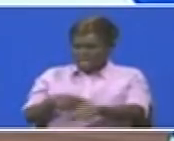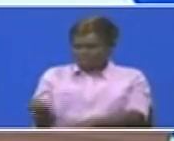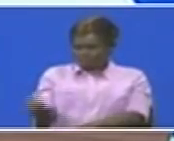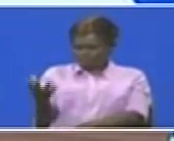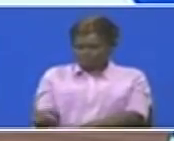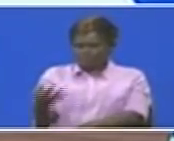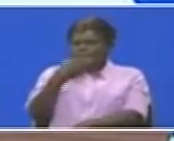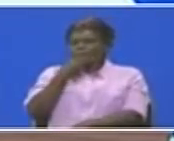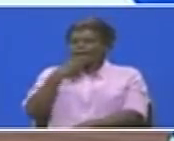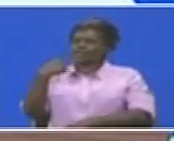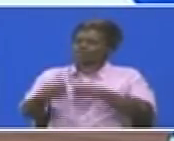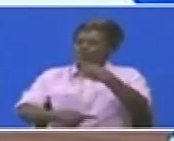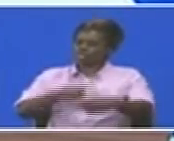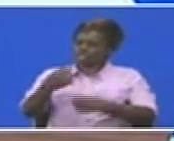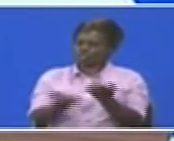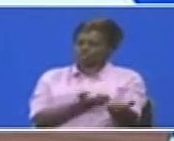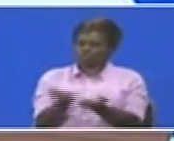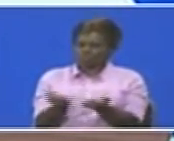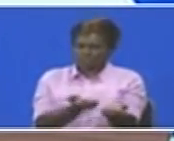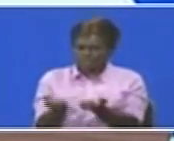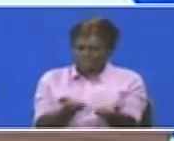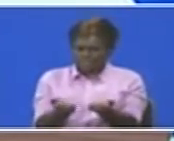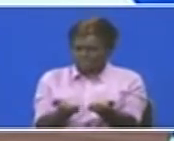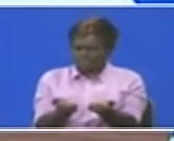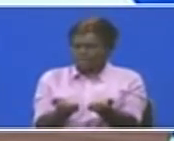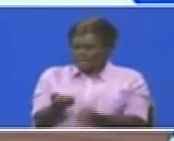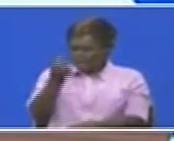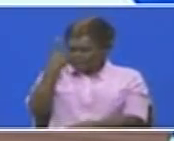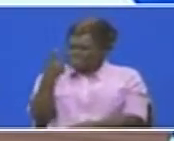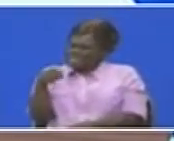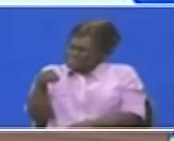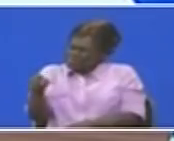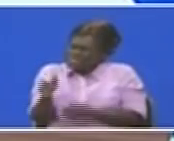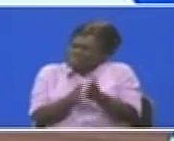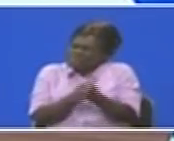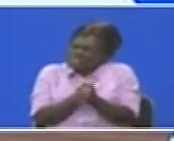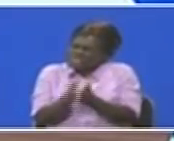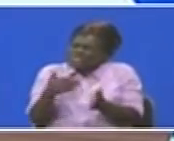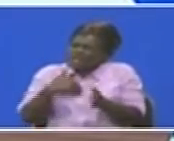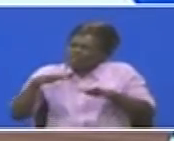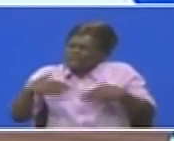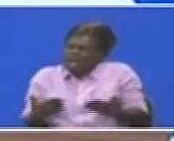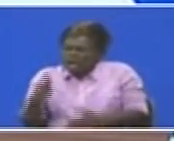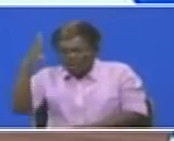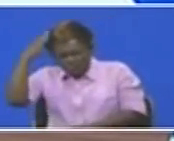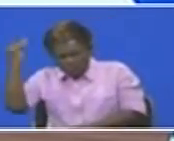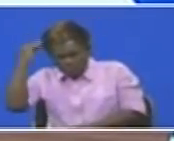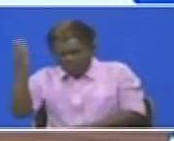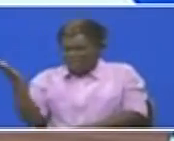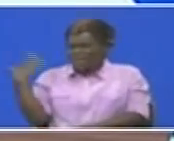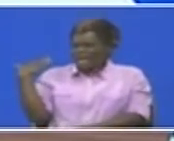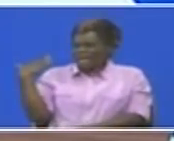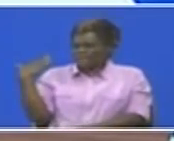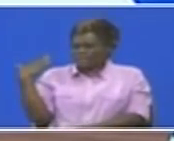there, resilient. So Mutalaki met him to just understand what makes him remain in Somalia. The last attack was in